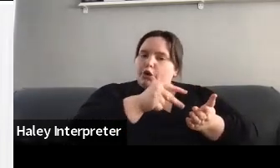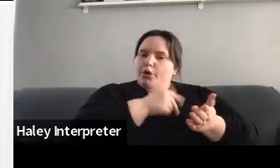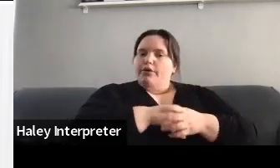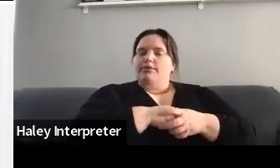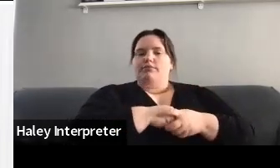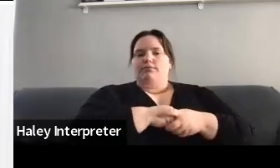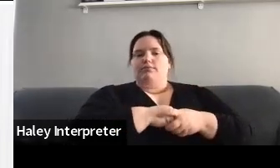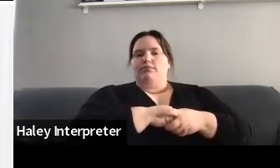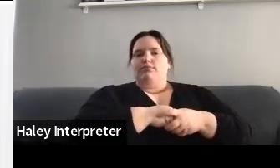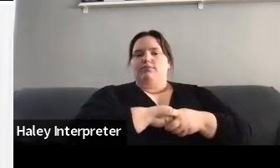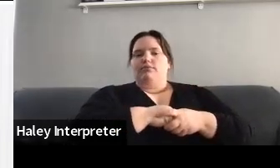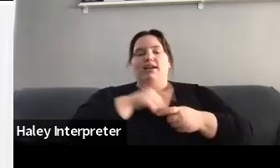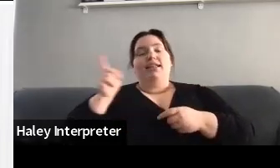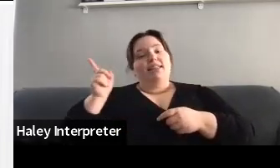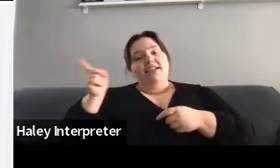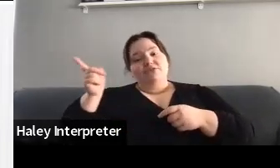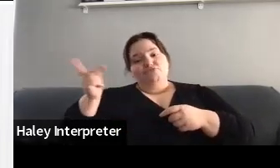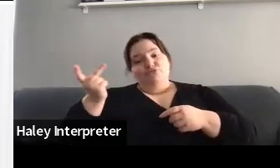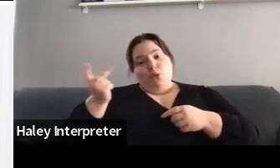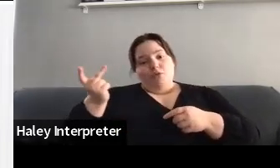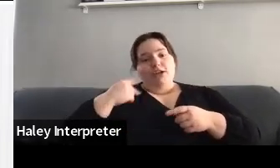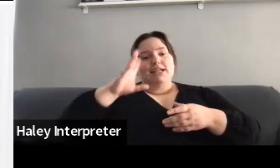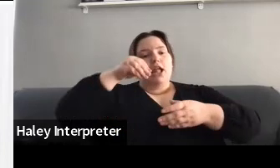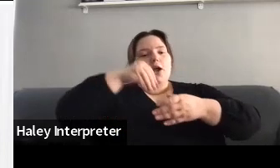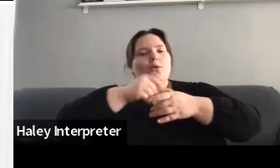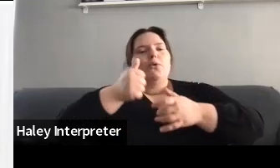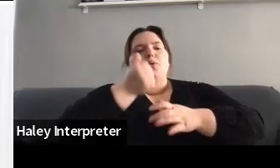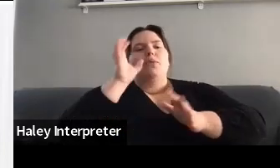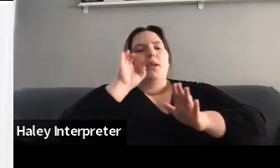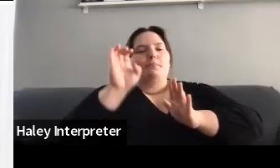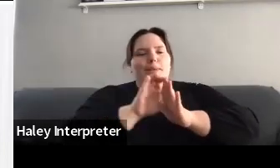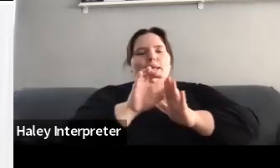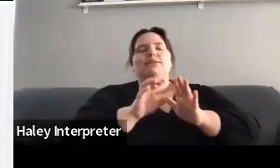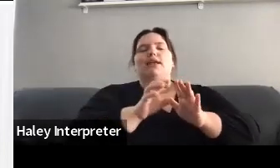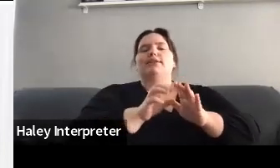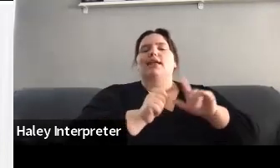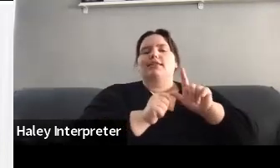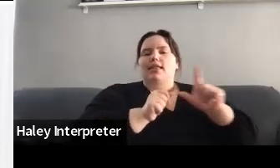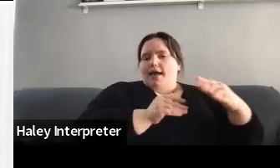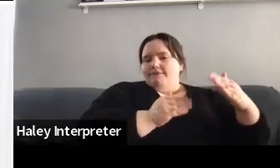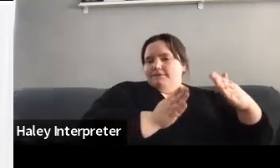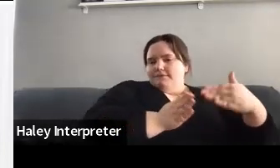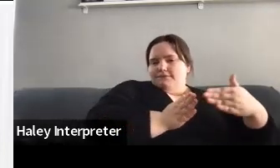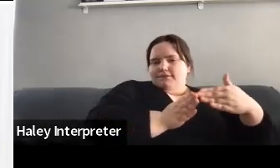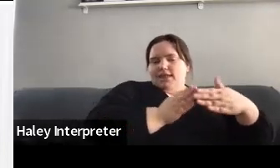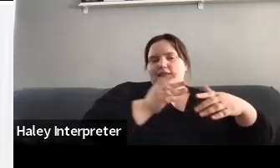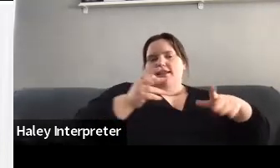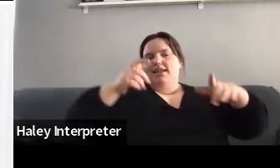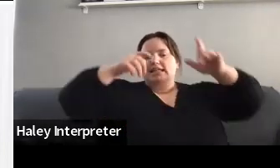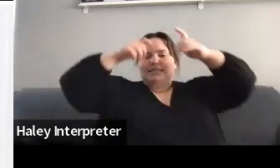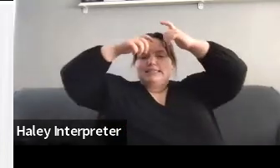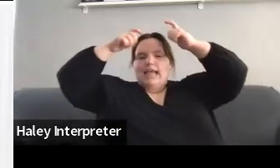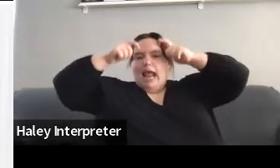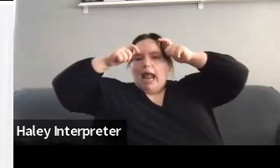Asian and I just had to include this other picture in the lower left. It is a hat that you can buy for